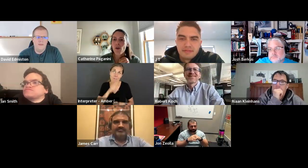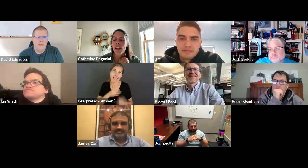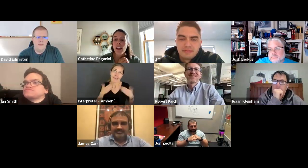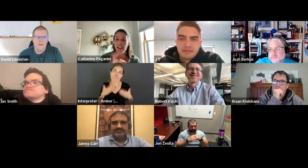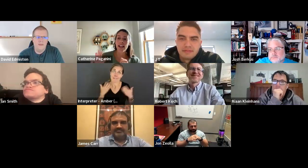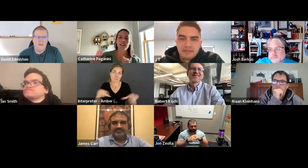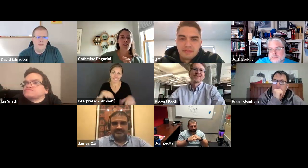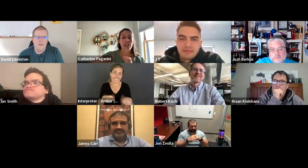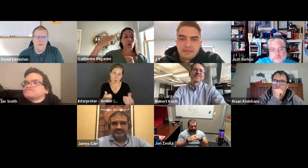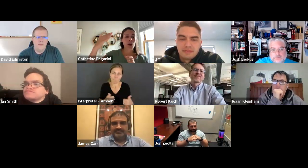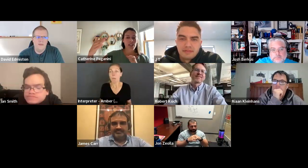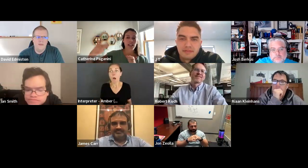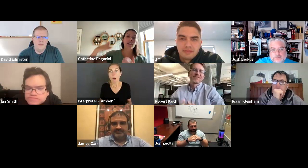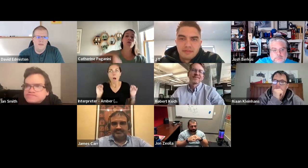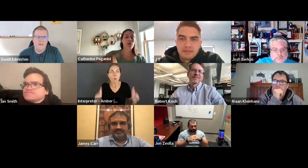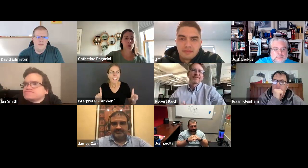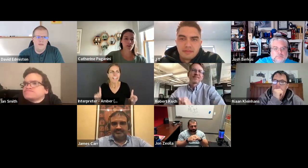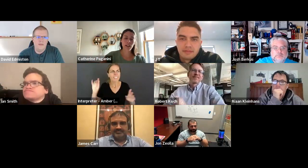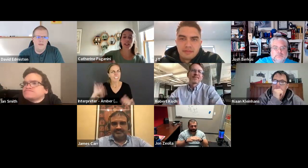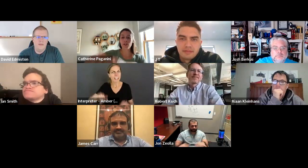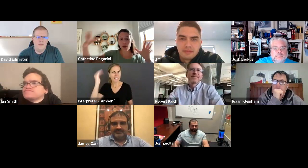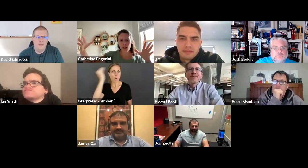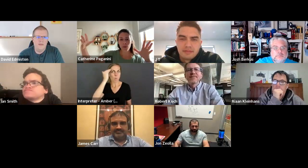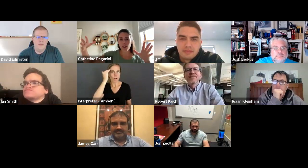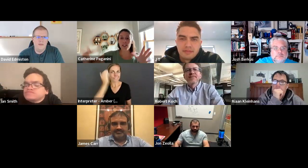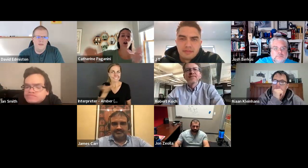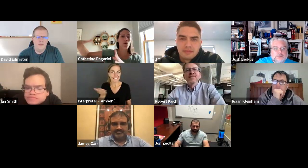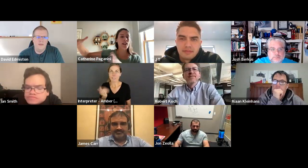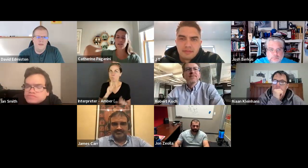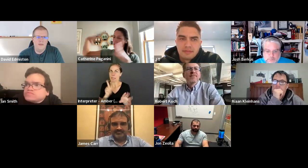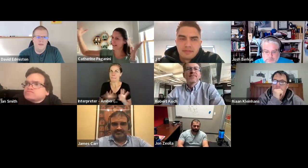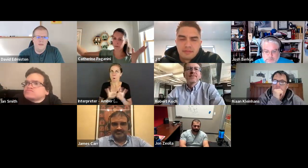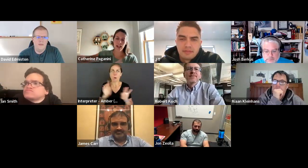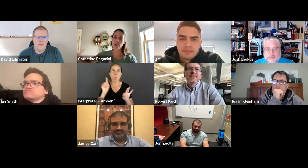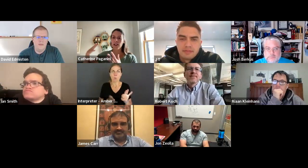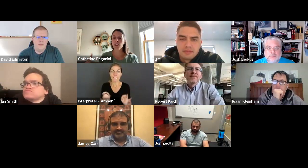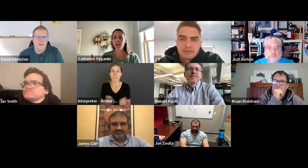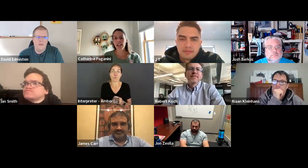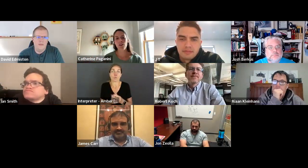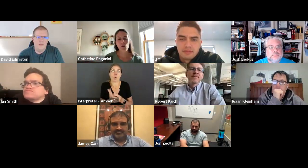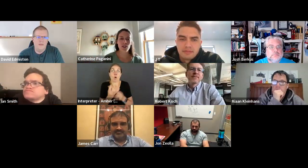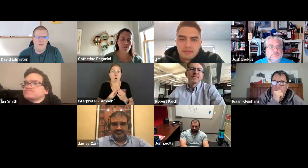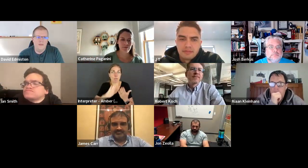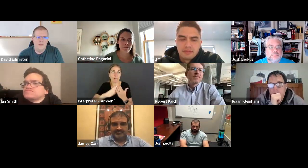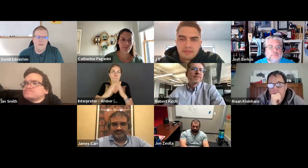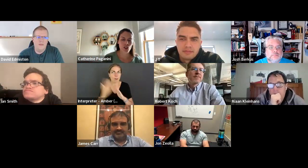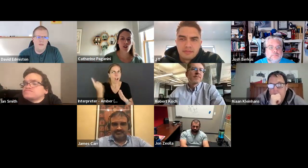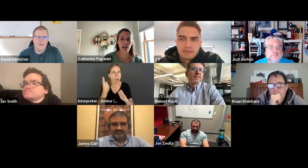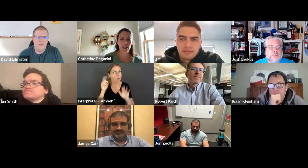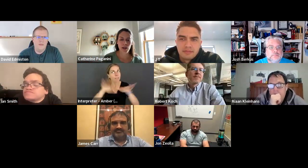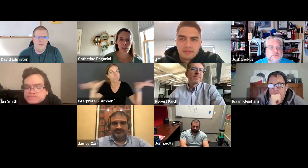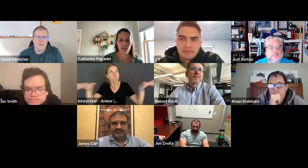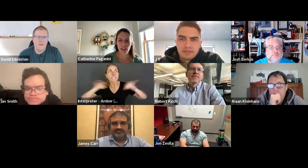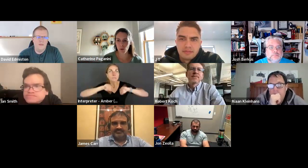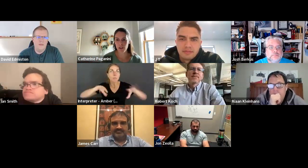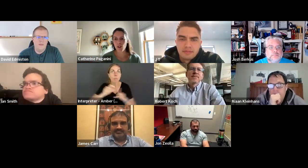Okay, so that is kind of the awareness thing that is really important, right? We need to grow the community, always be out there. And then of course, just